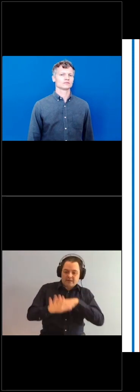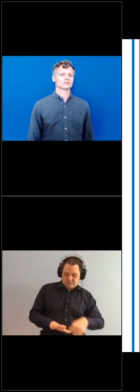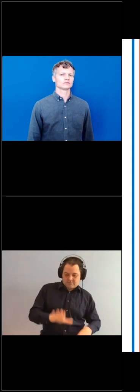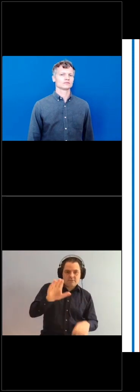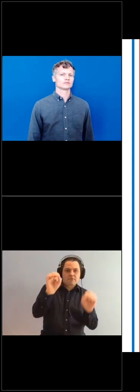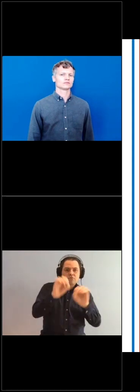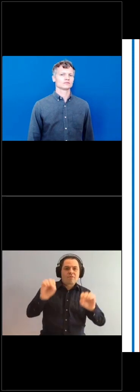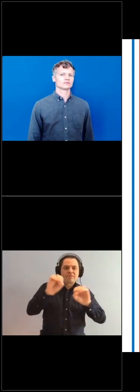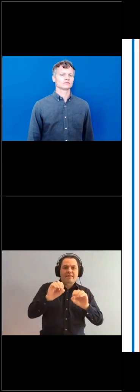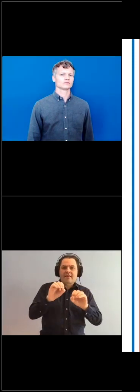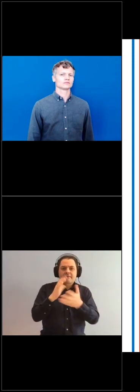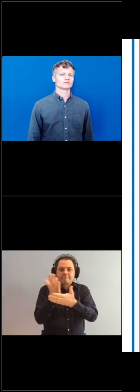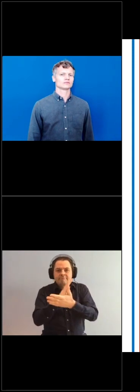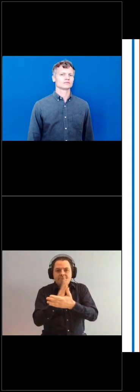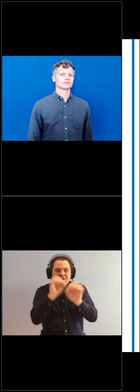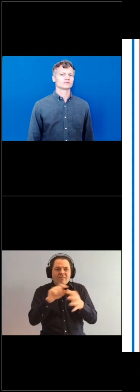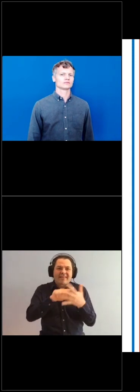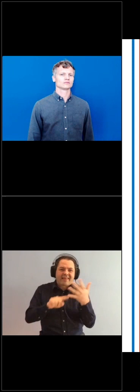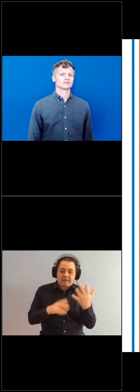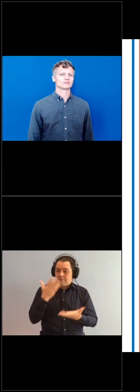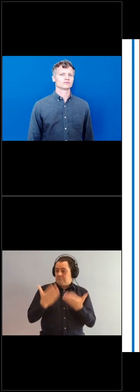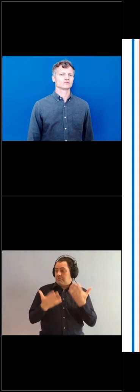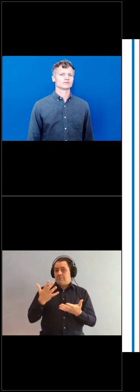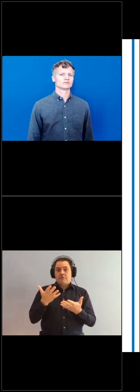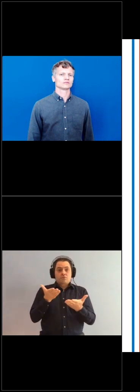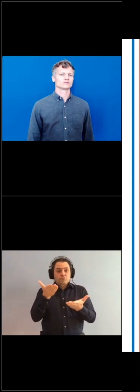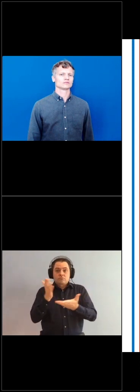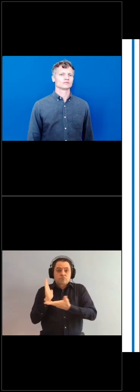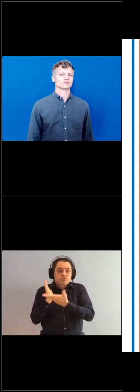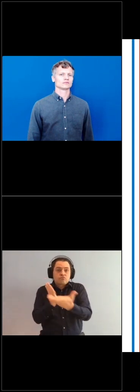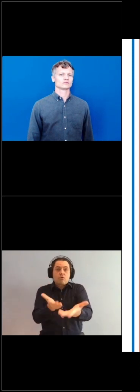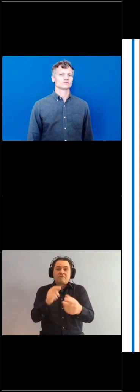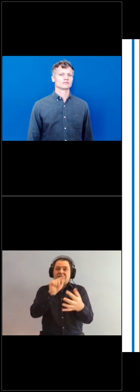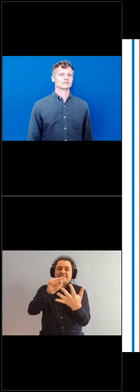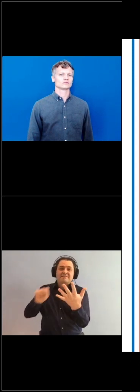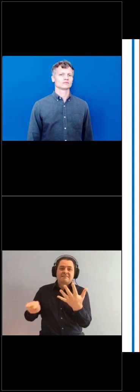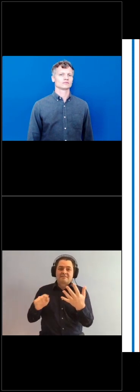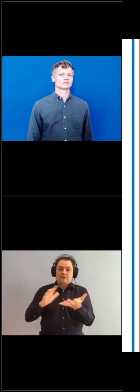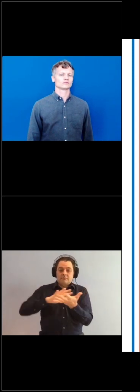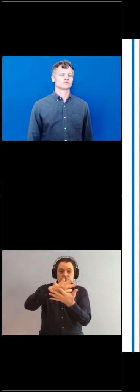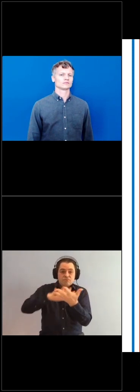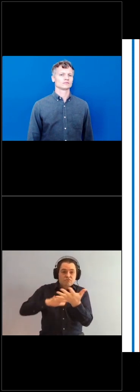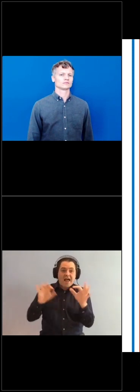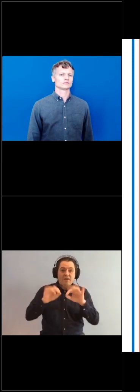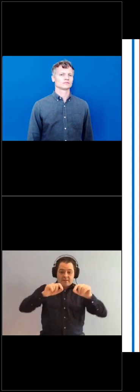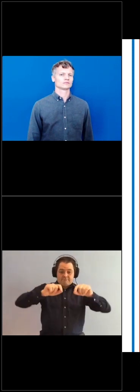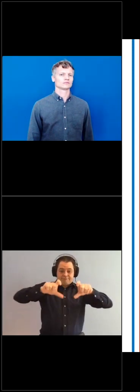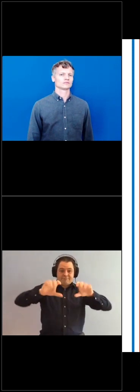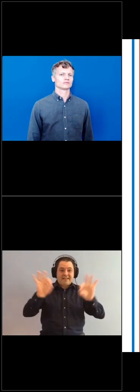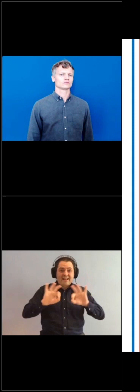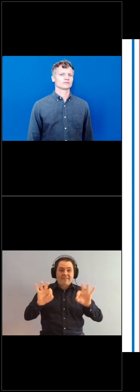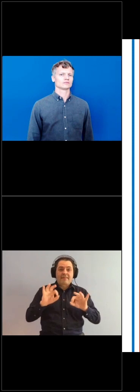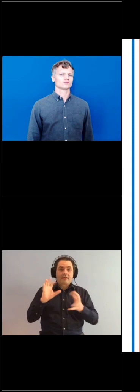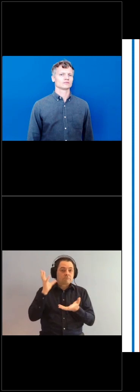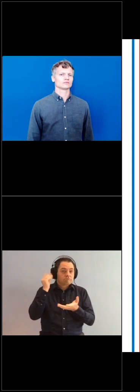sufficiently accessible, like, for example, not be available in multiple formats or simply not reach them, or,